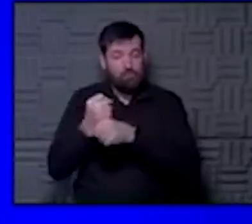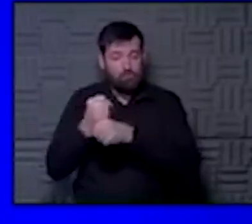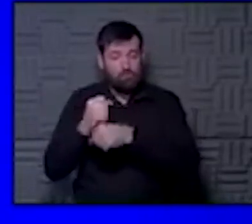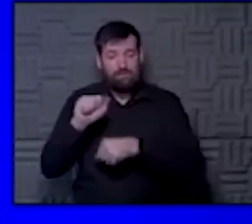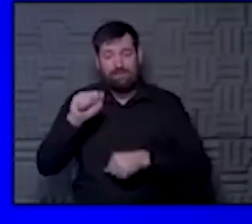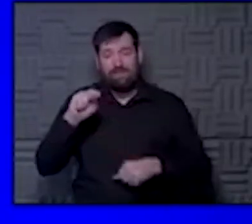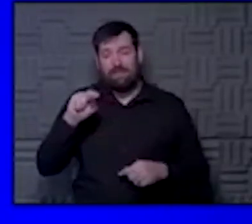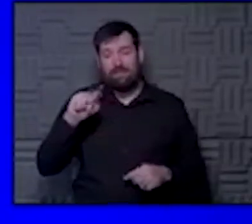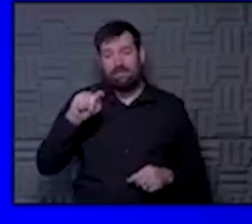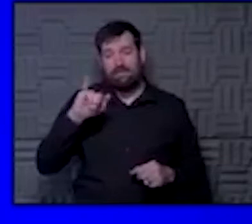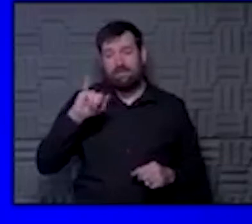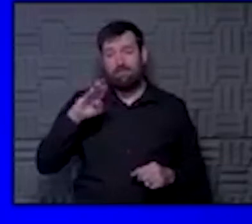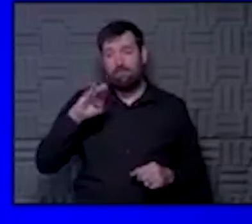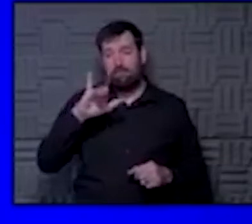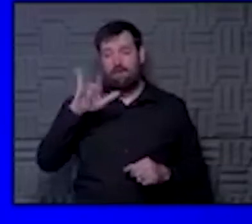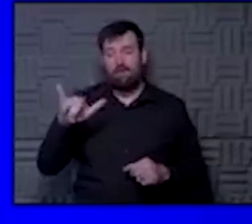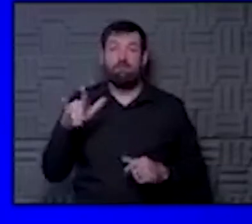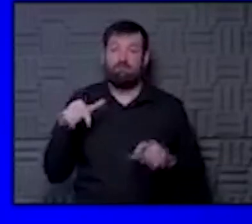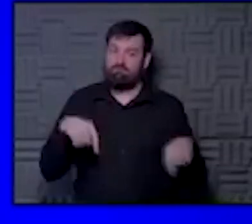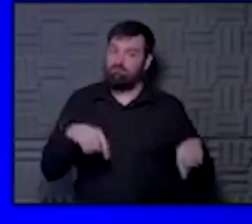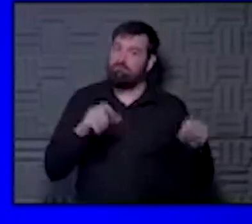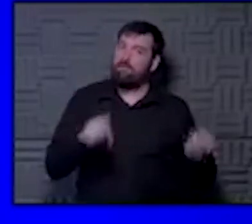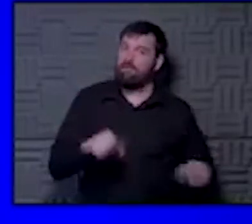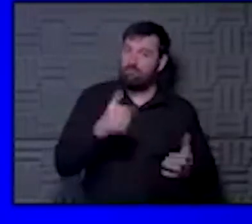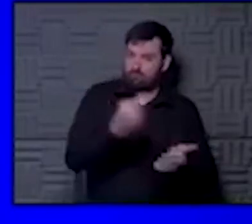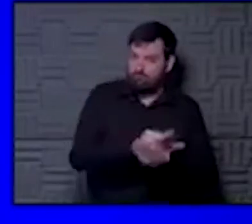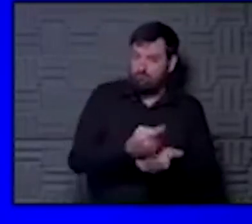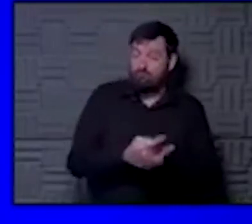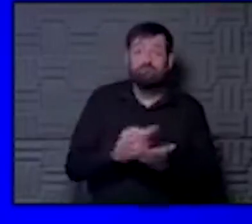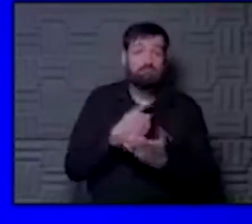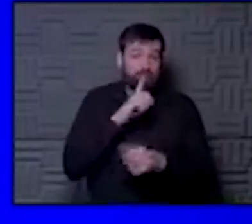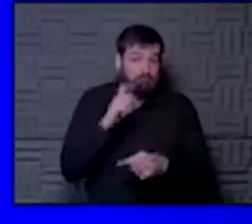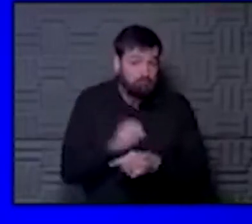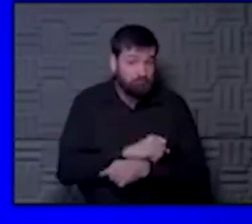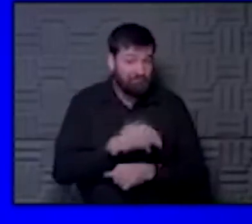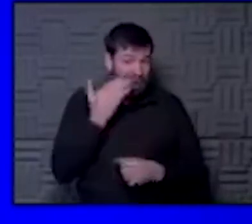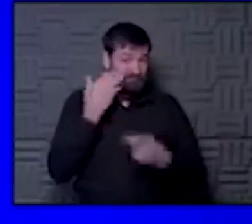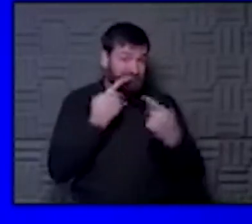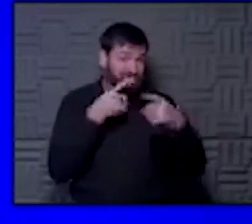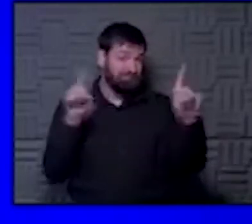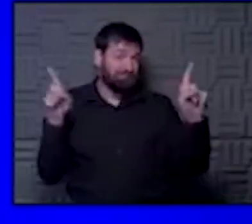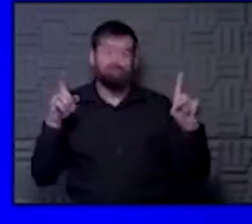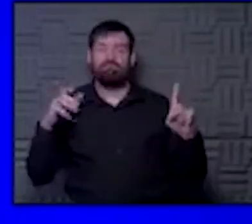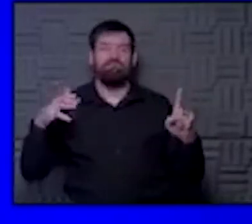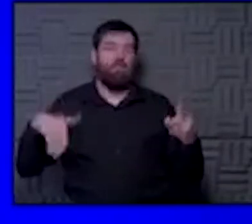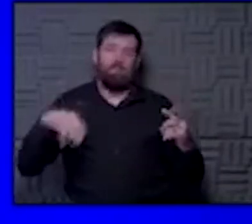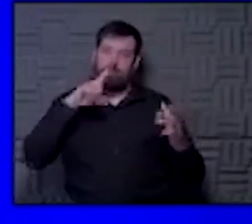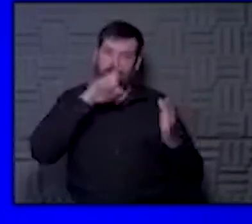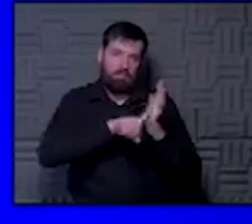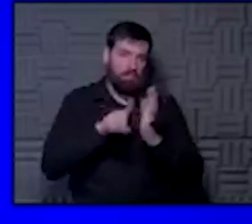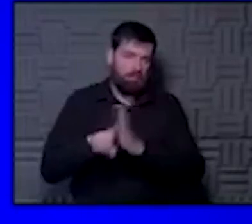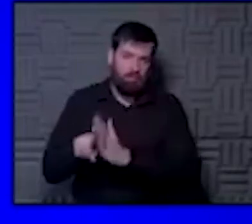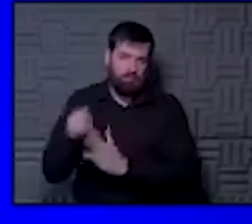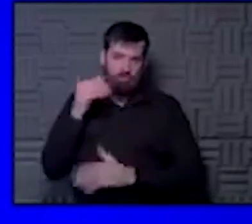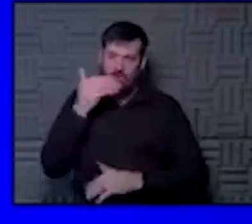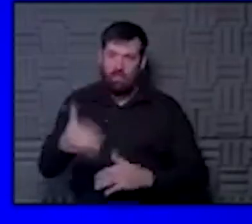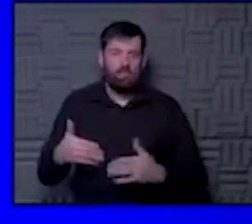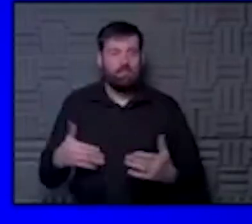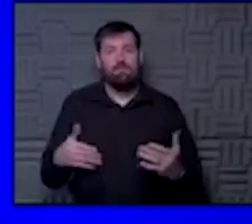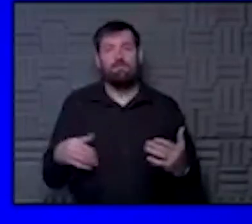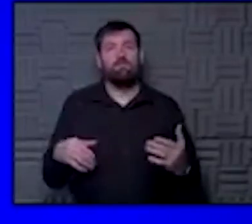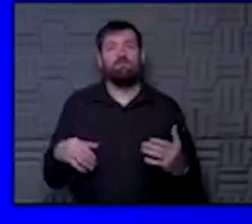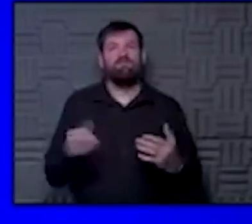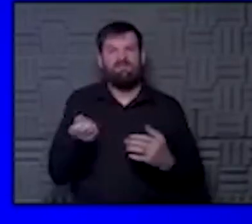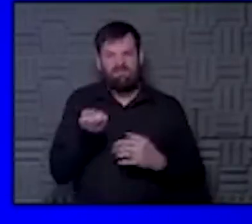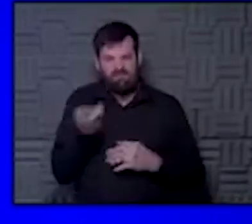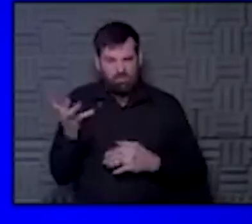is potentially therapeutic. Now, we don't know for sure in those populations because it hasn't been studied because there are so few of those